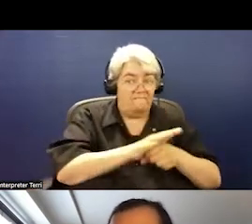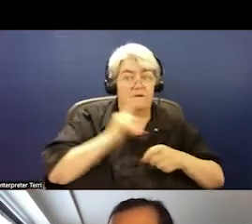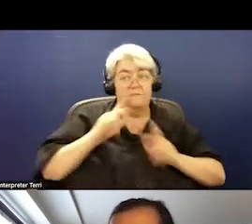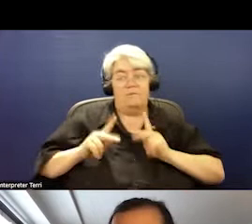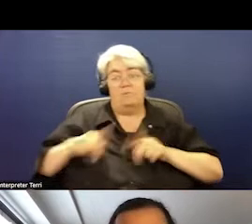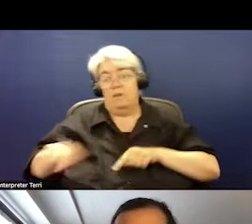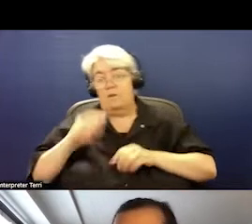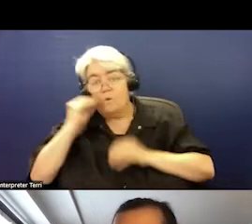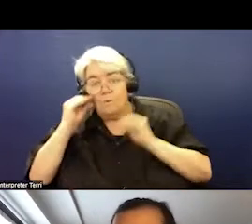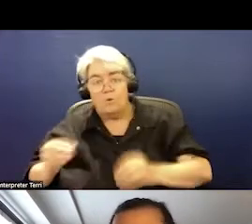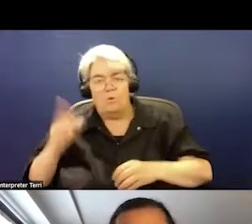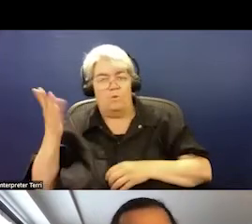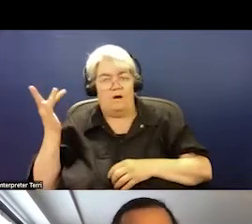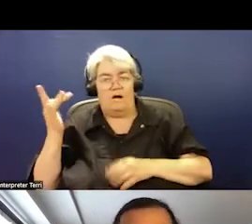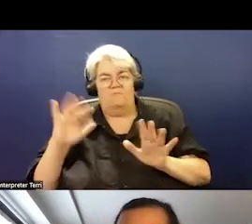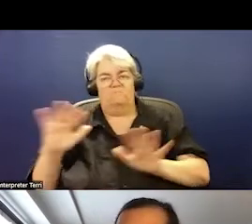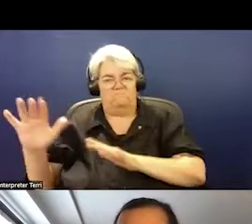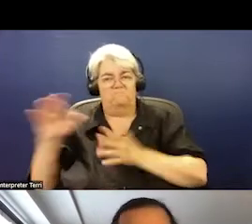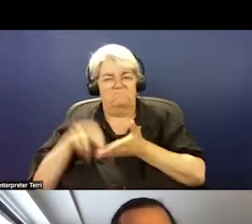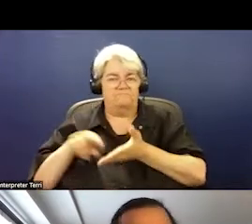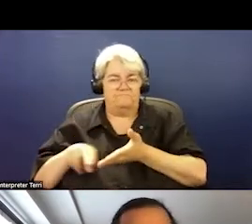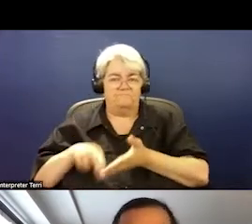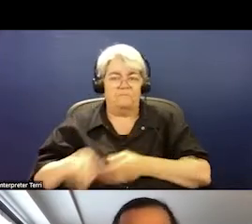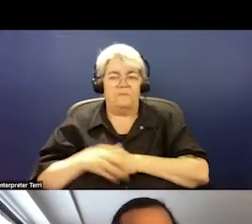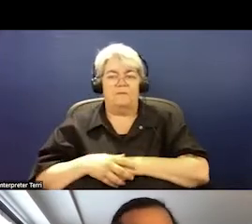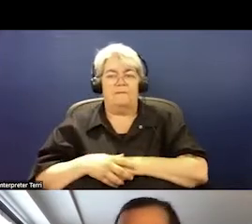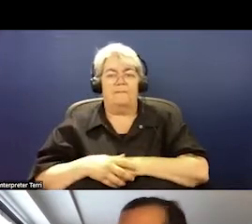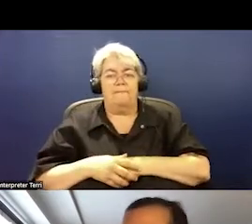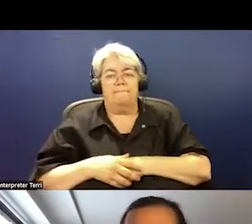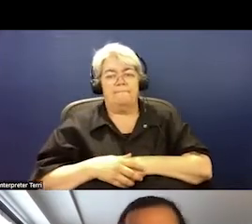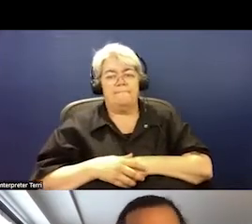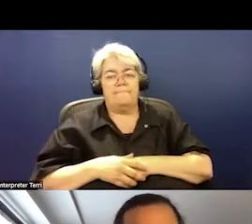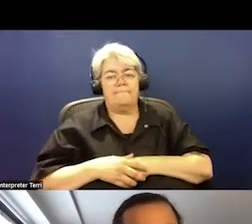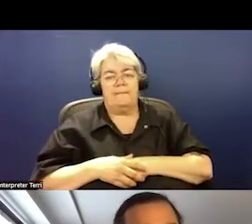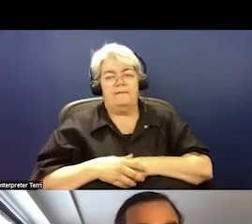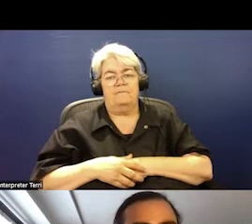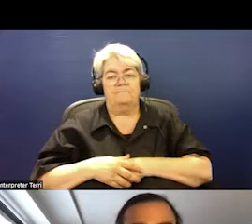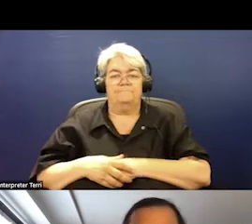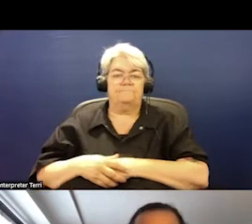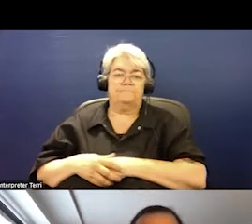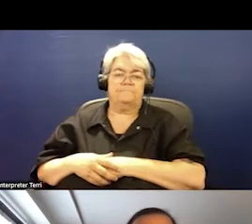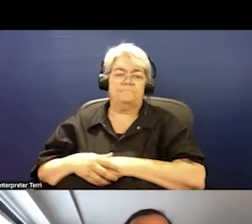in populations that are receiving behavioral health crisis type services. Next slide.